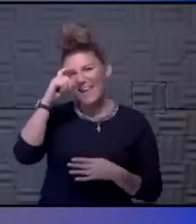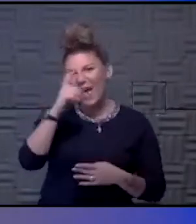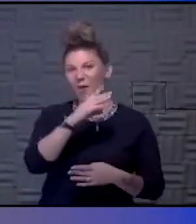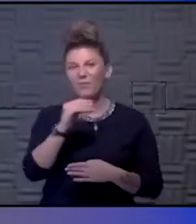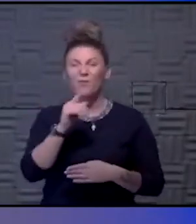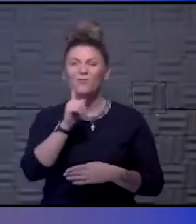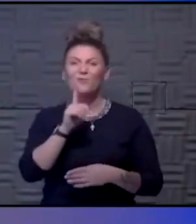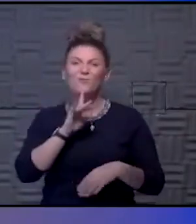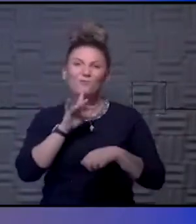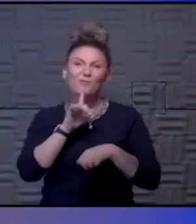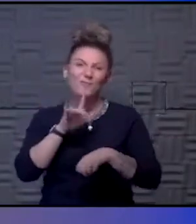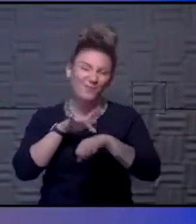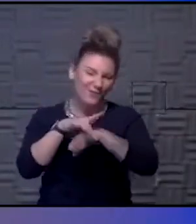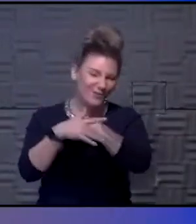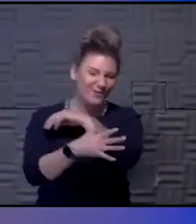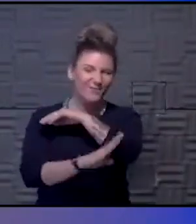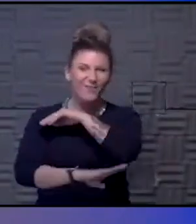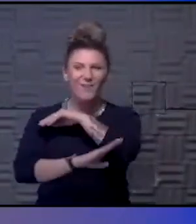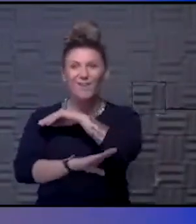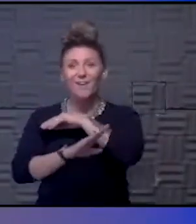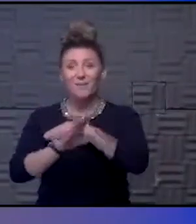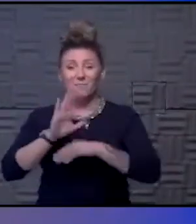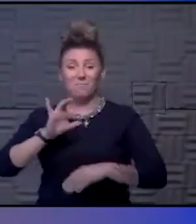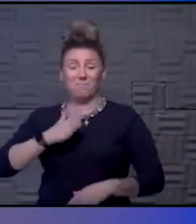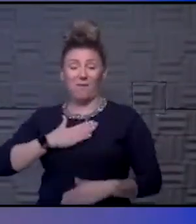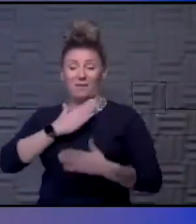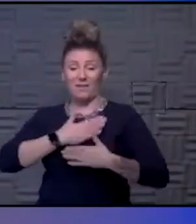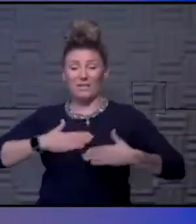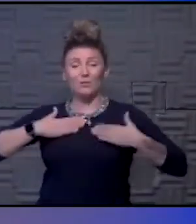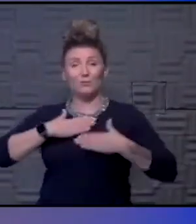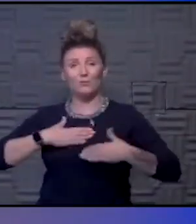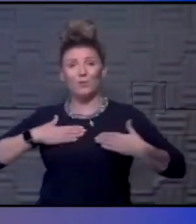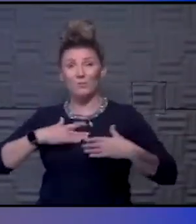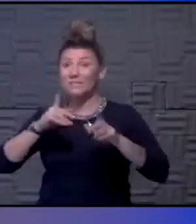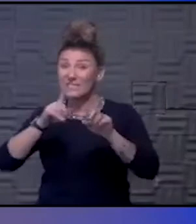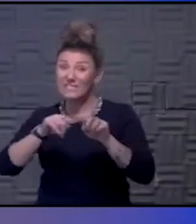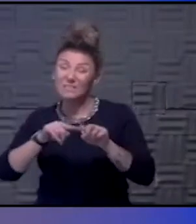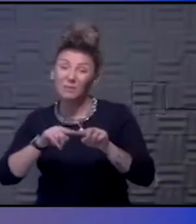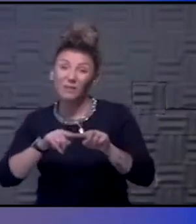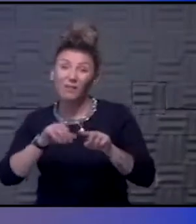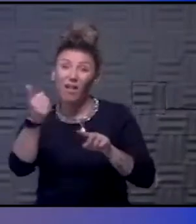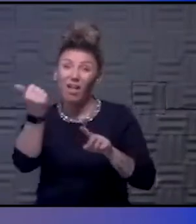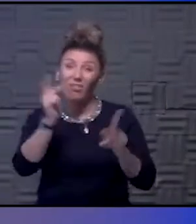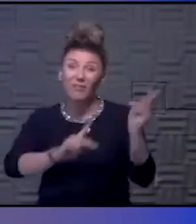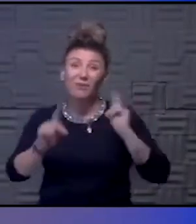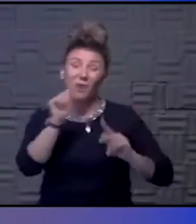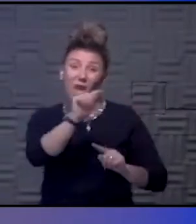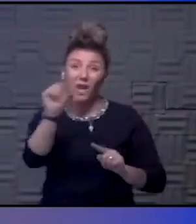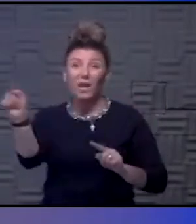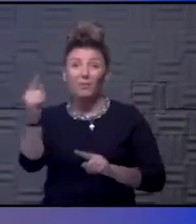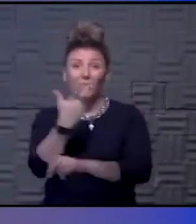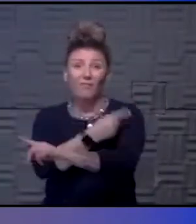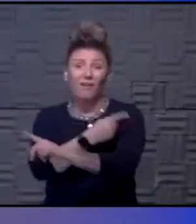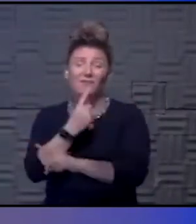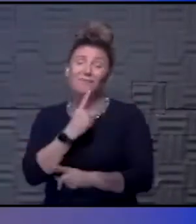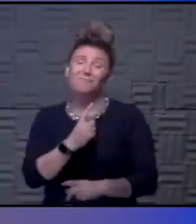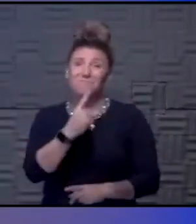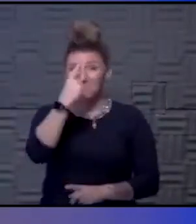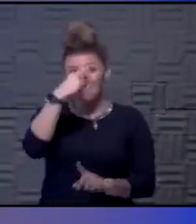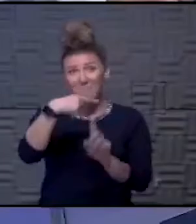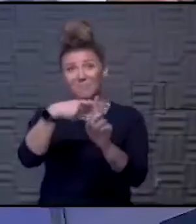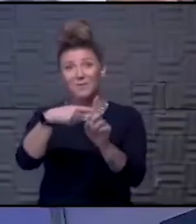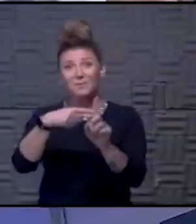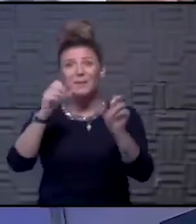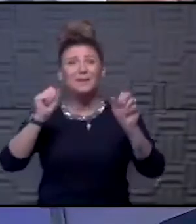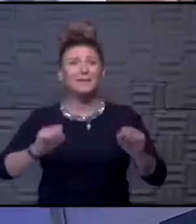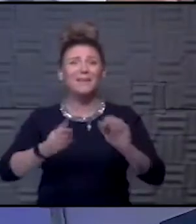have that enjoyment is going to be dependent upon everybody else getting, a lot more people getting vaccinated. But I'm pretty optimistic that we're going to be able to turn this